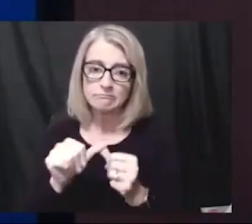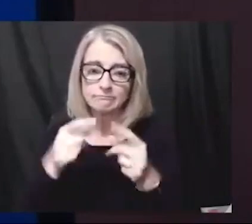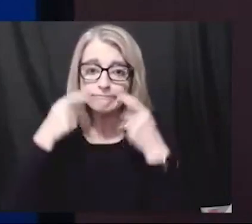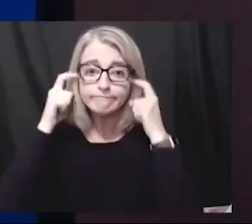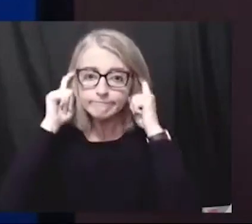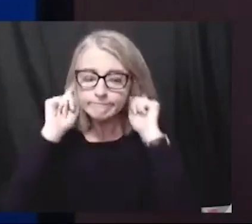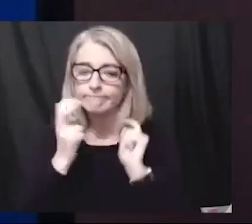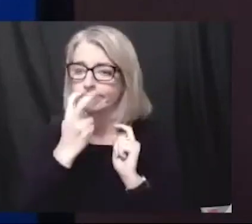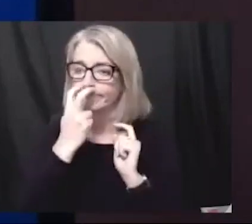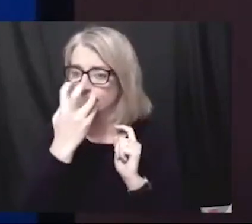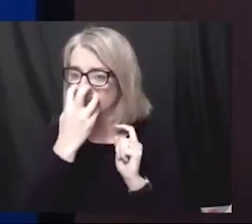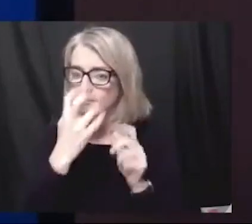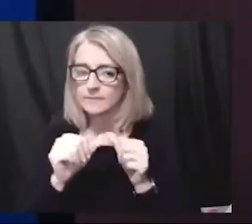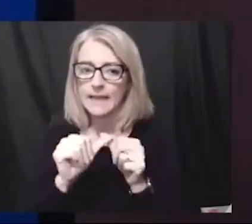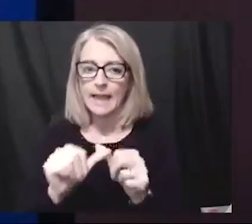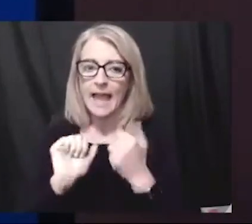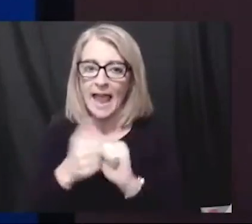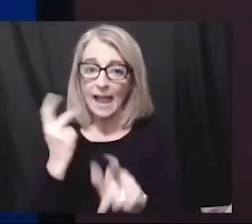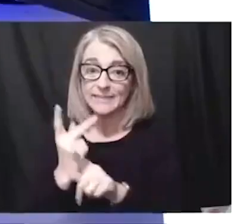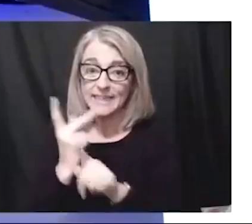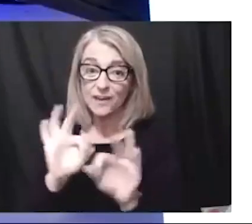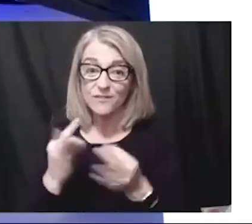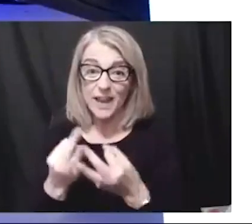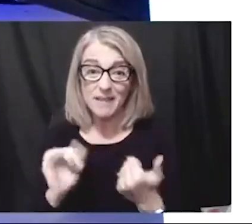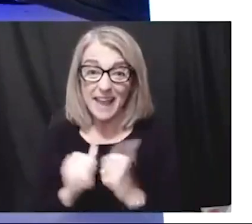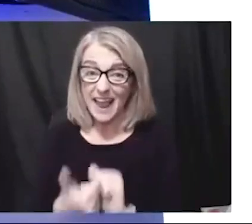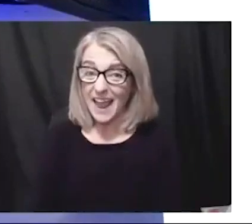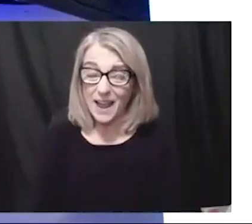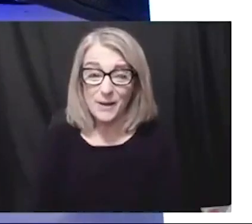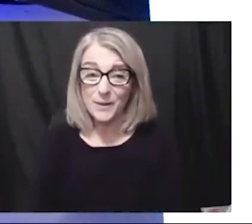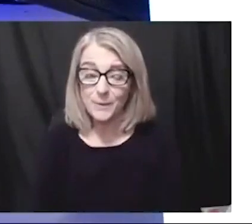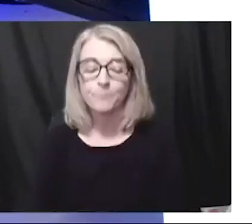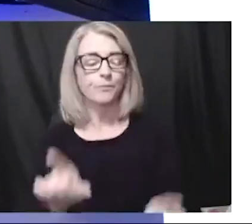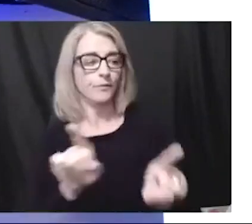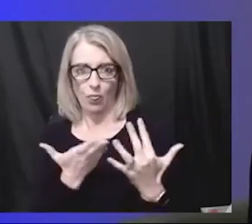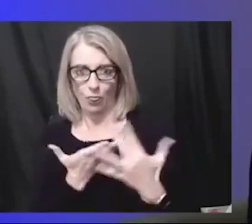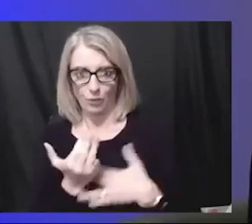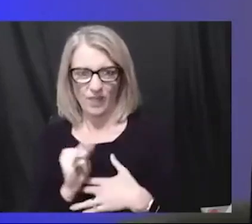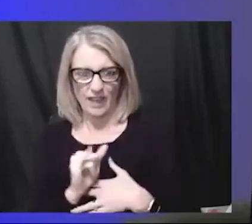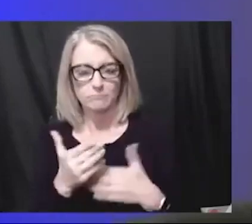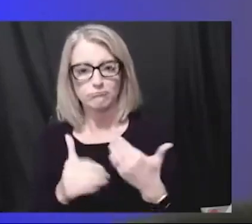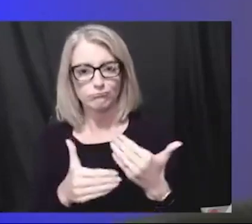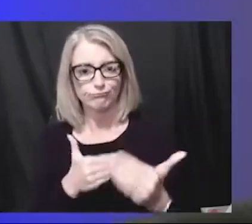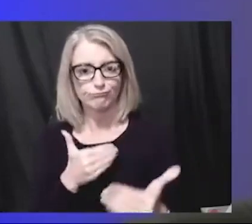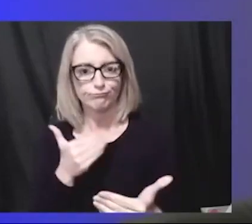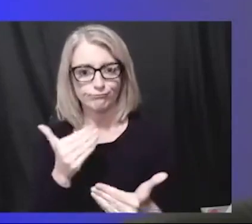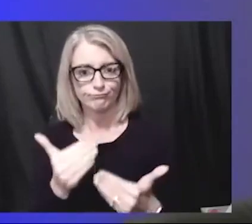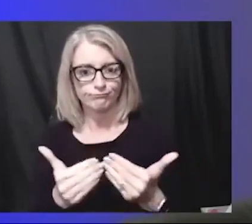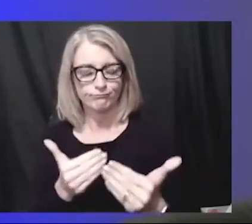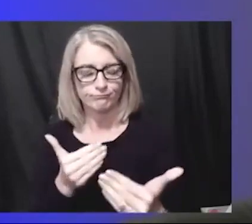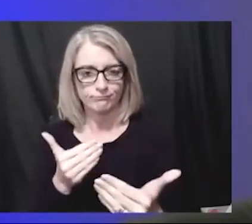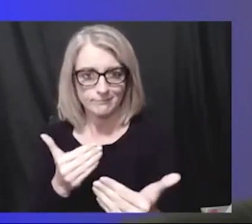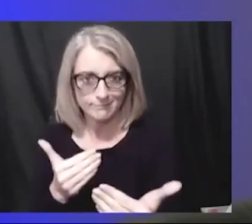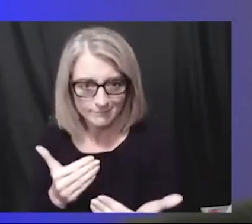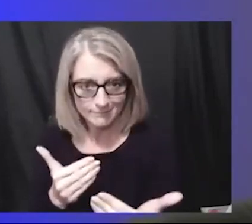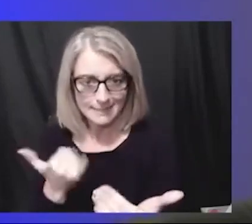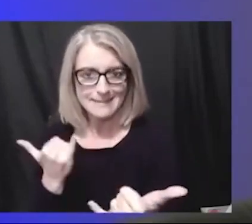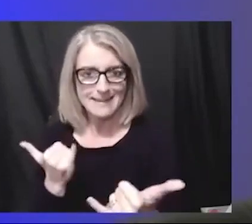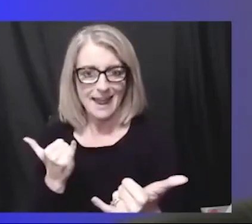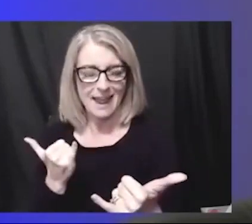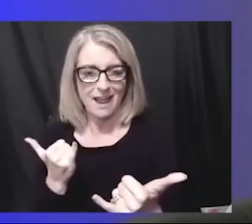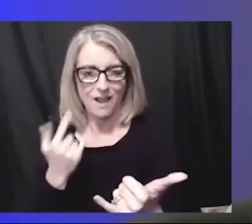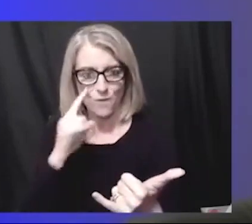our supplies, and getting nothing in reimbursement. And we take that seriously. We want to do the right thing for patients. But